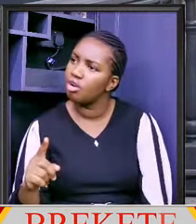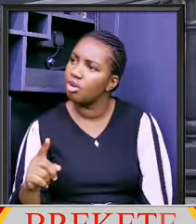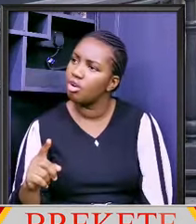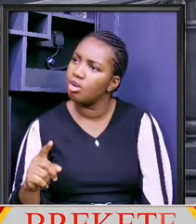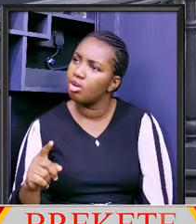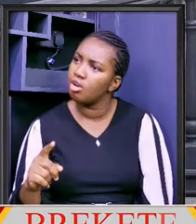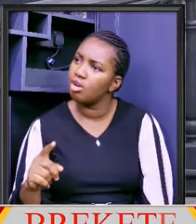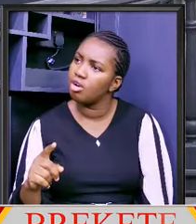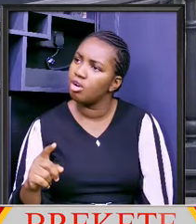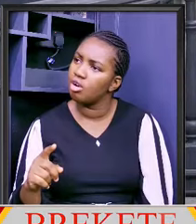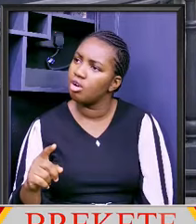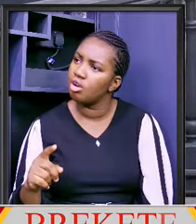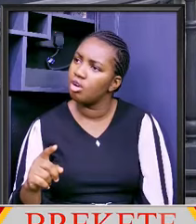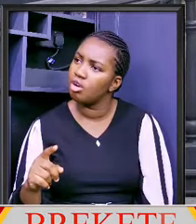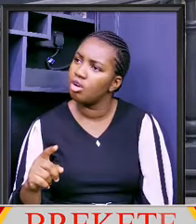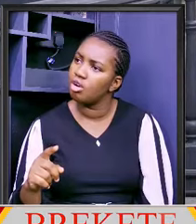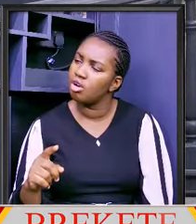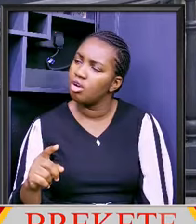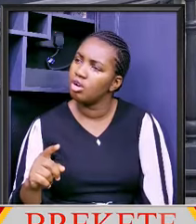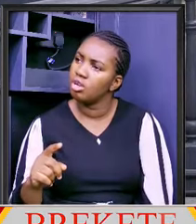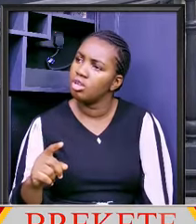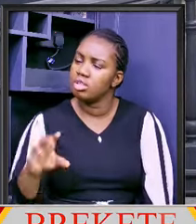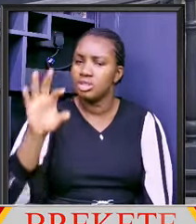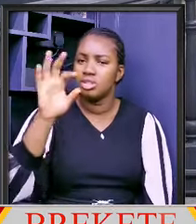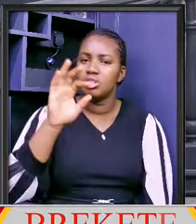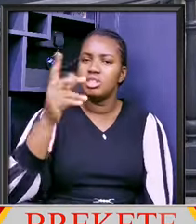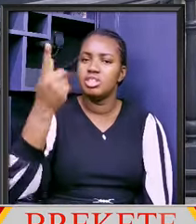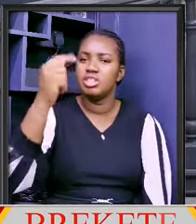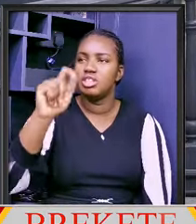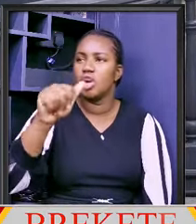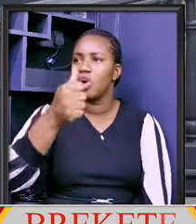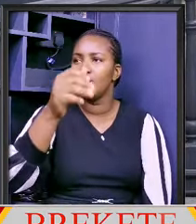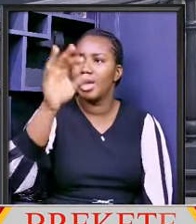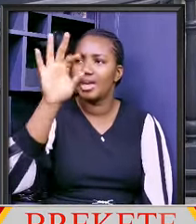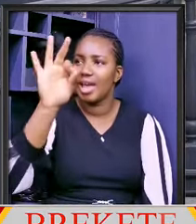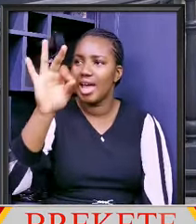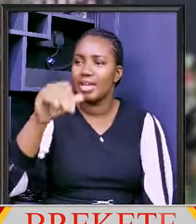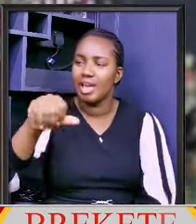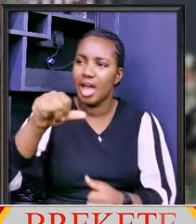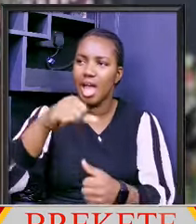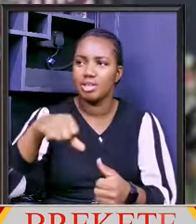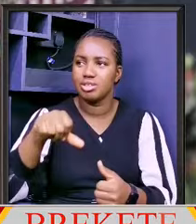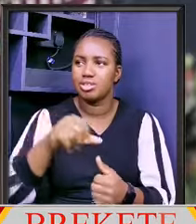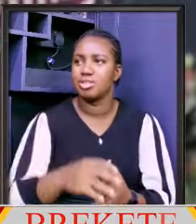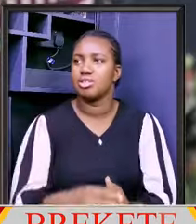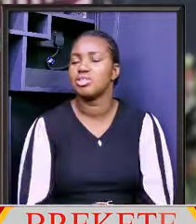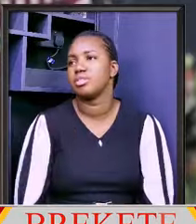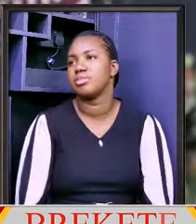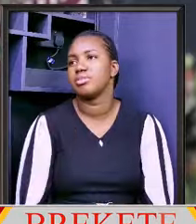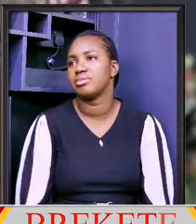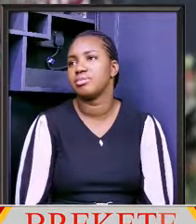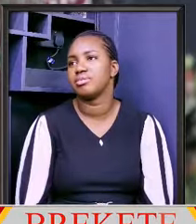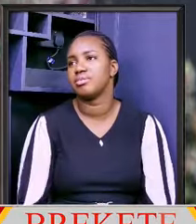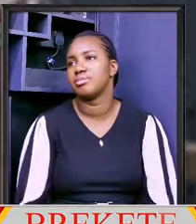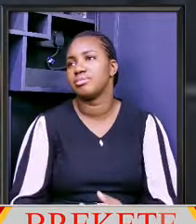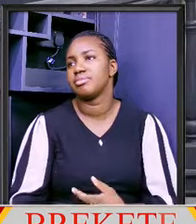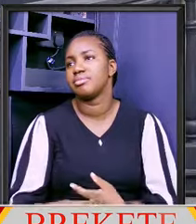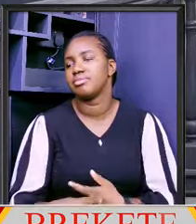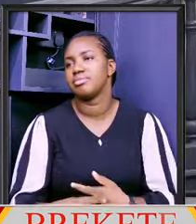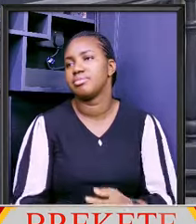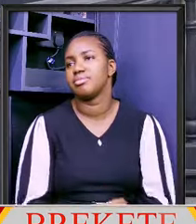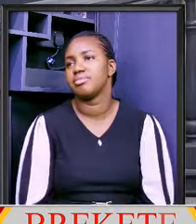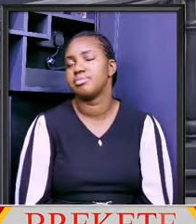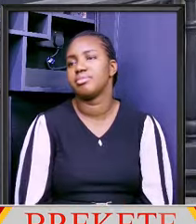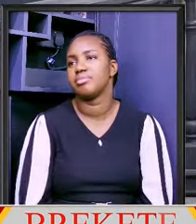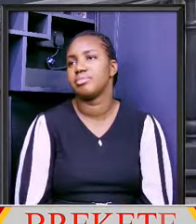month, they now share the 20 naira into that nine associations. Yes, okay. Saying the same thing. Please sit down, sir. Sit down.